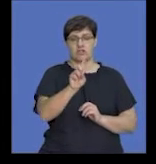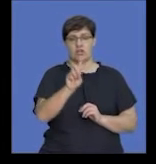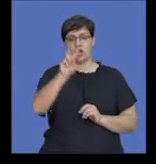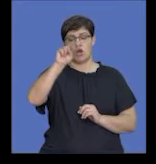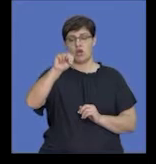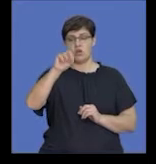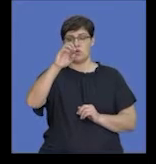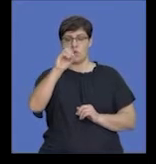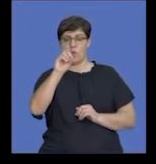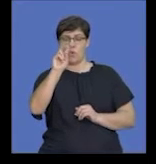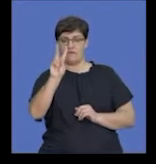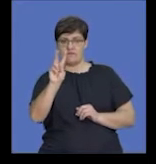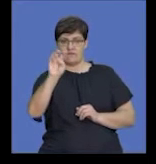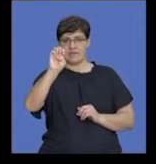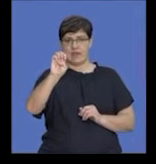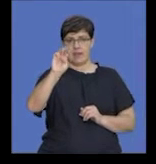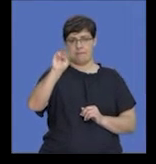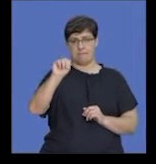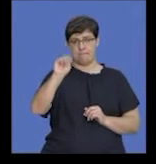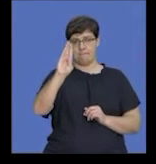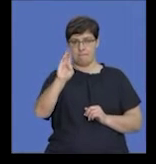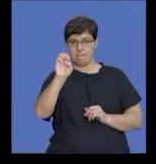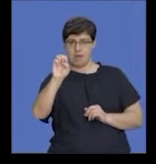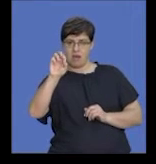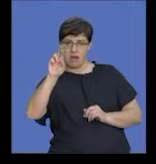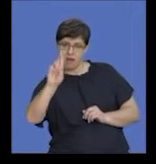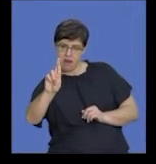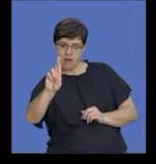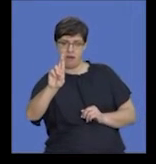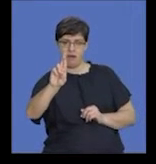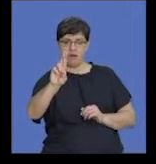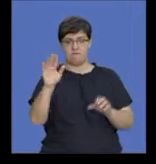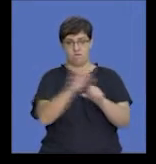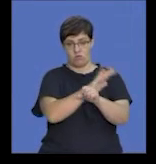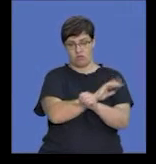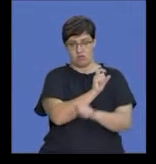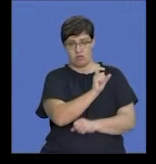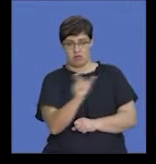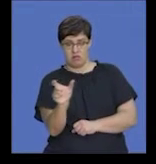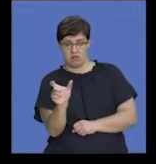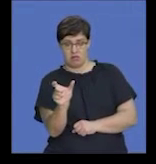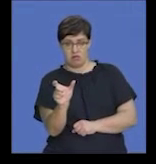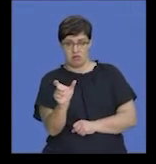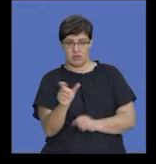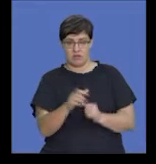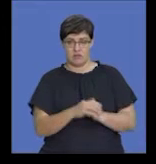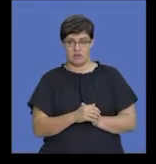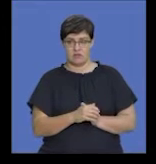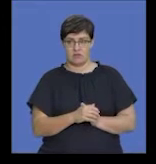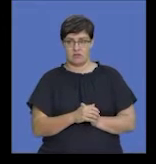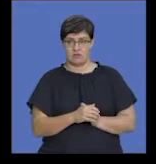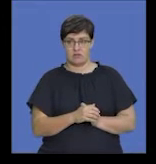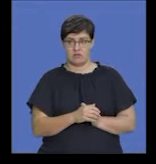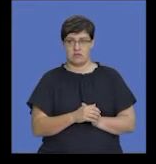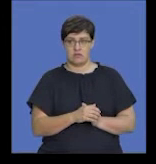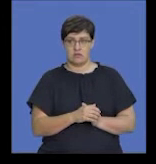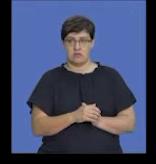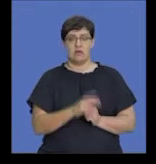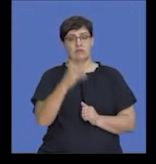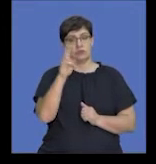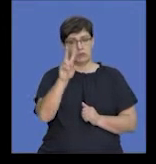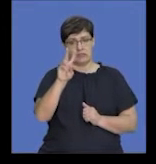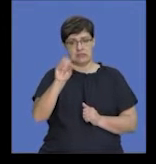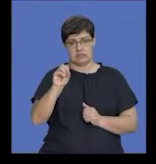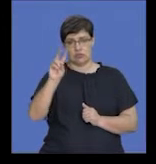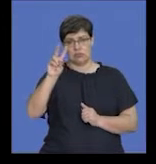should actually write November in full with the